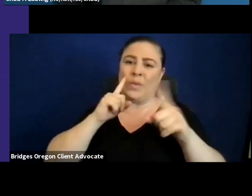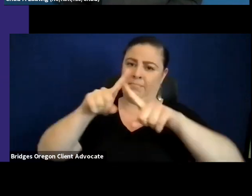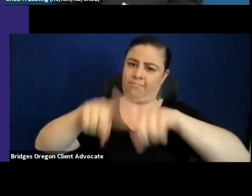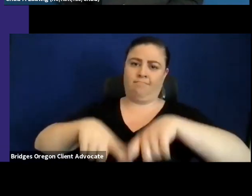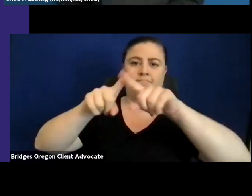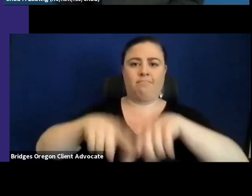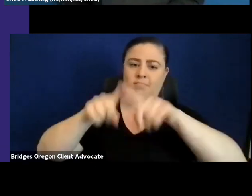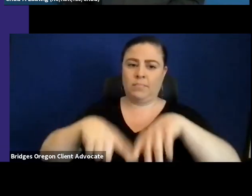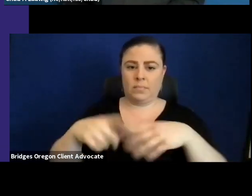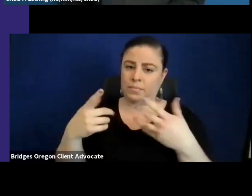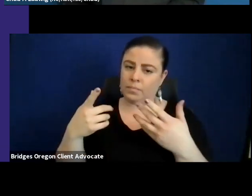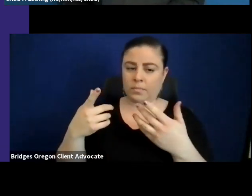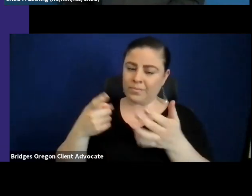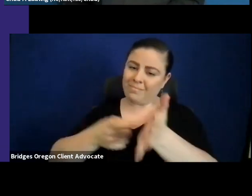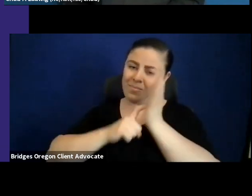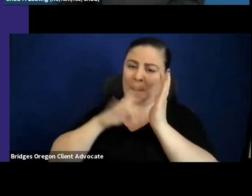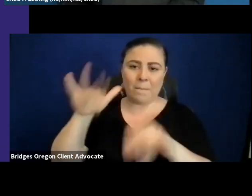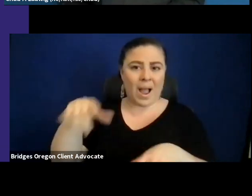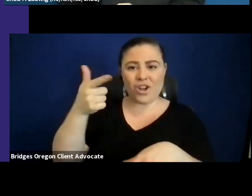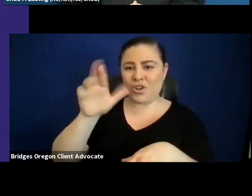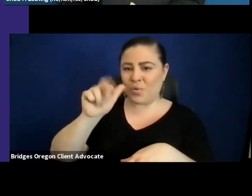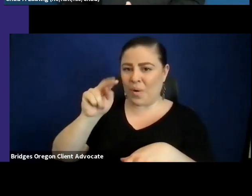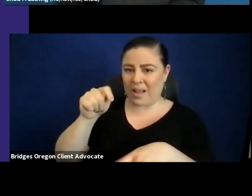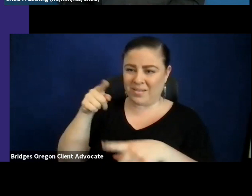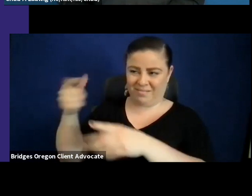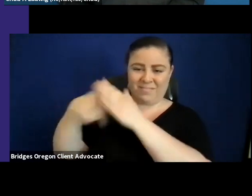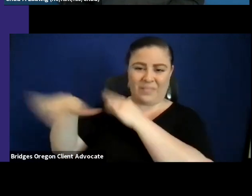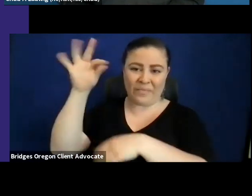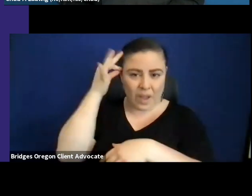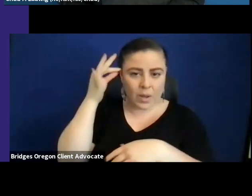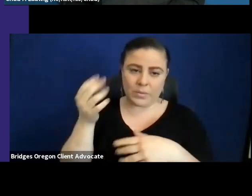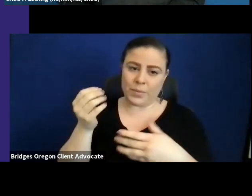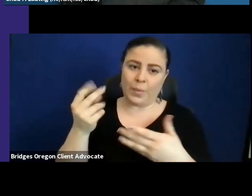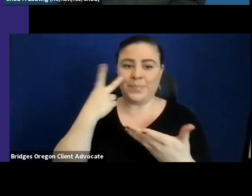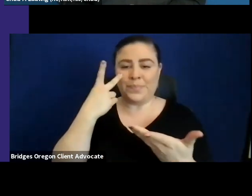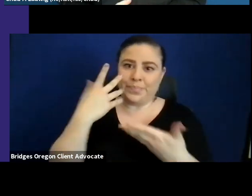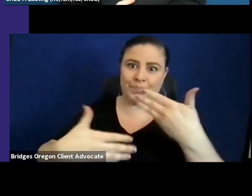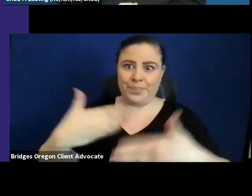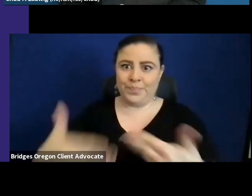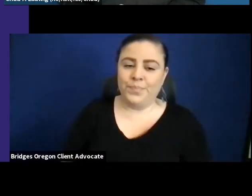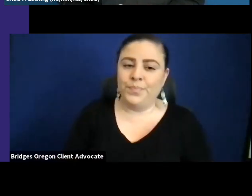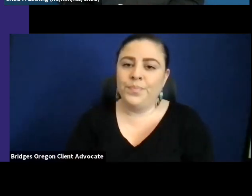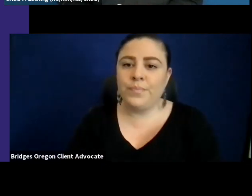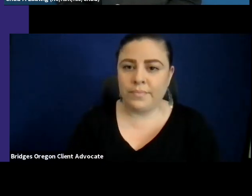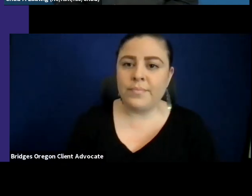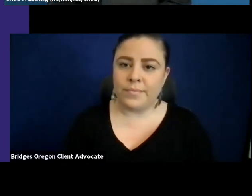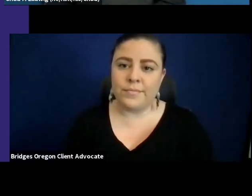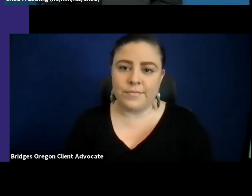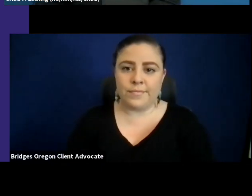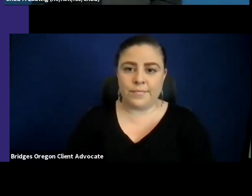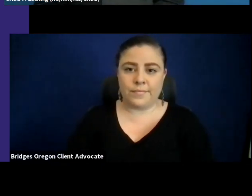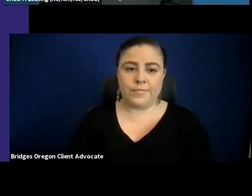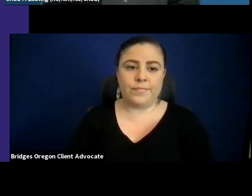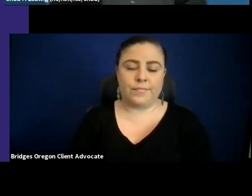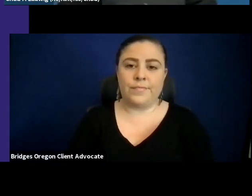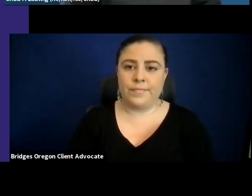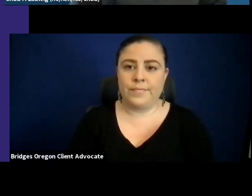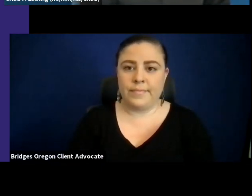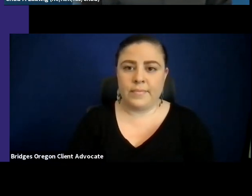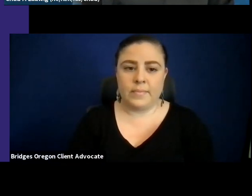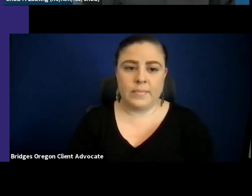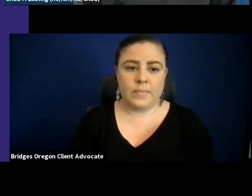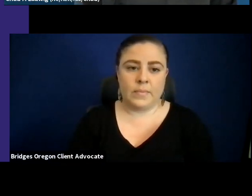can substitute that. If not, then it really depends on that. It's required by the grant. It's under the federal government. So we'll see how that